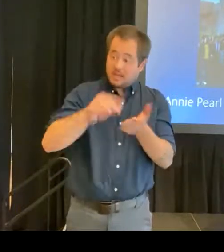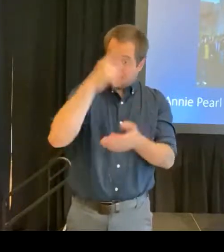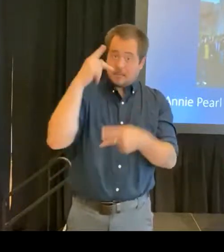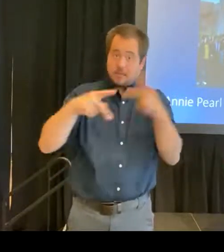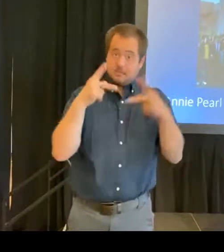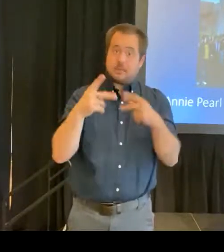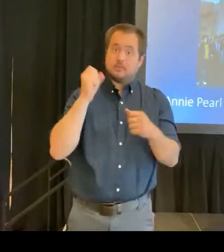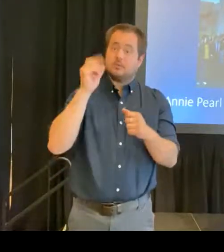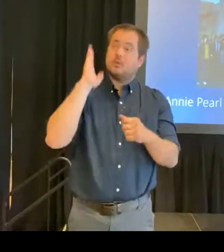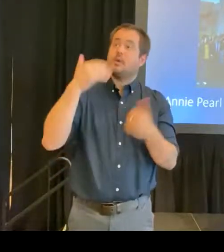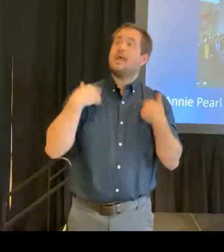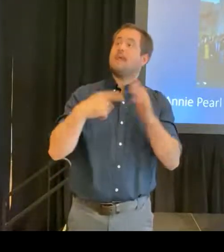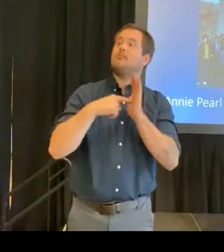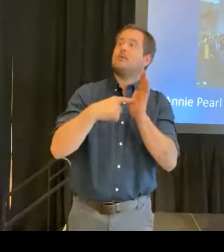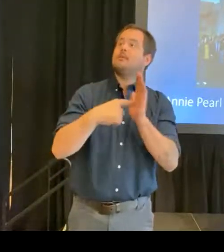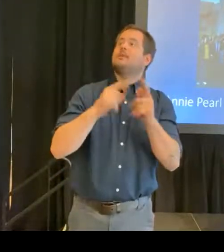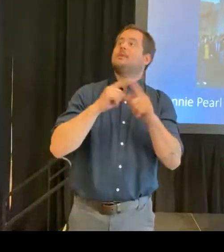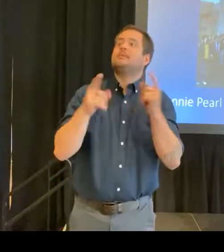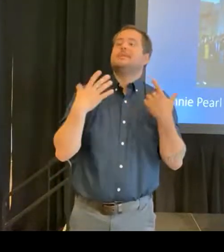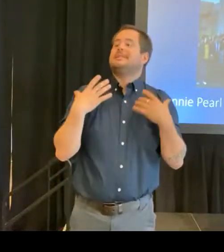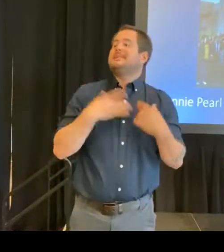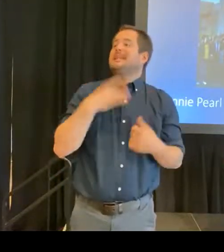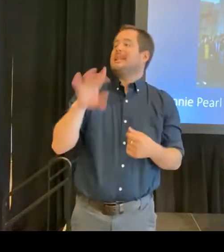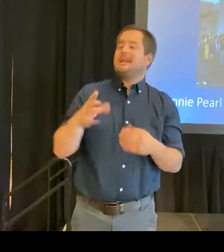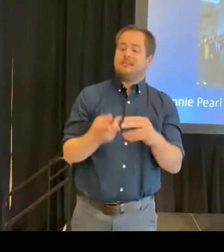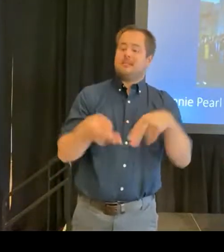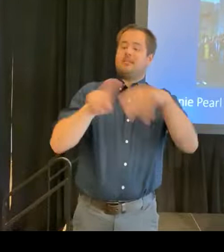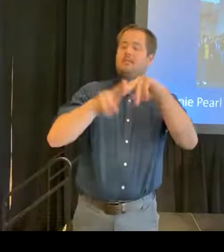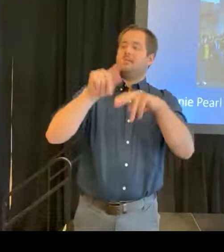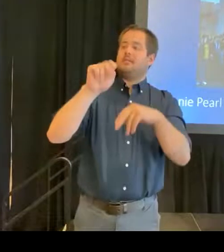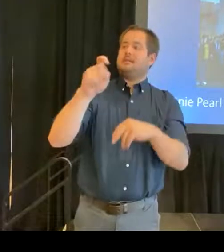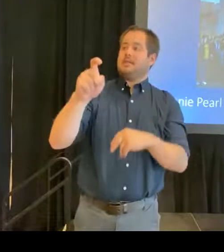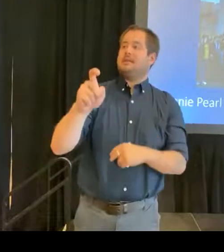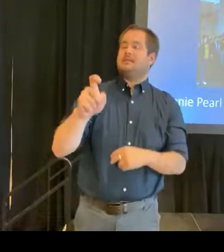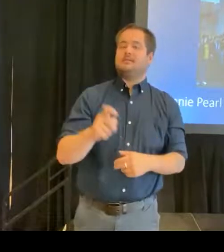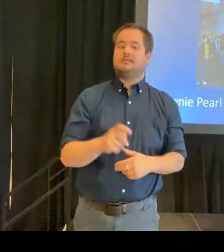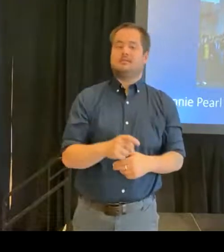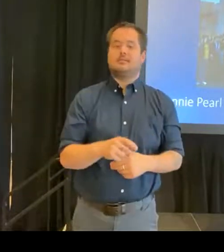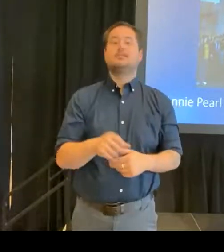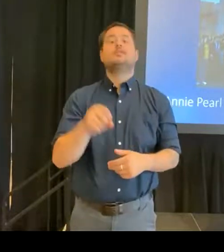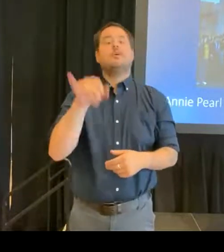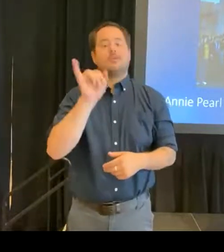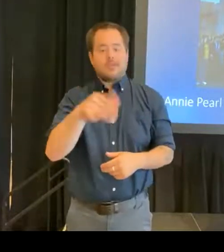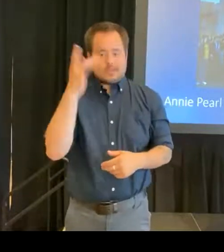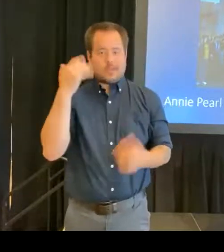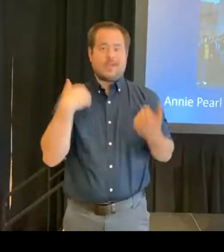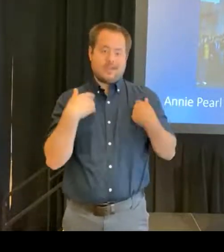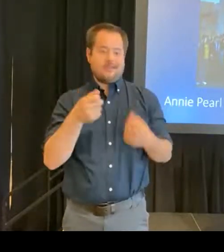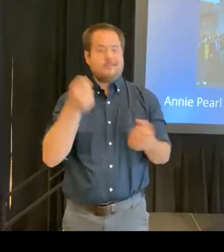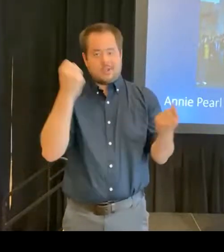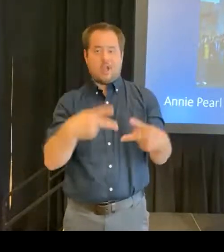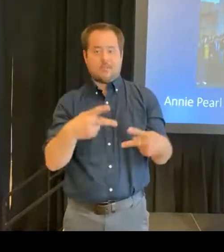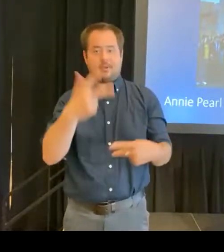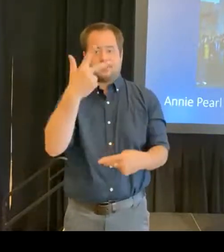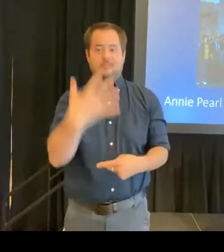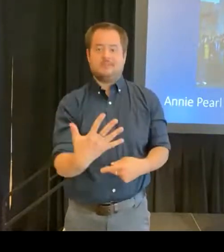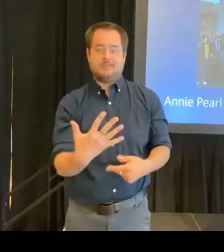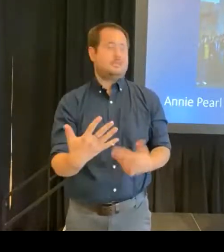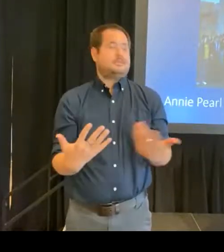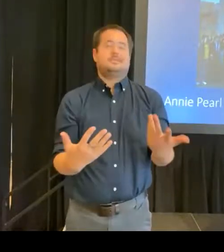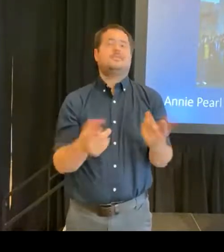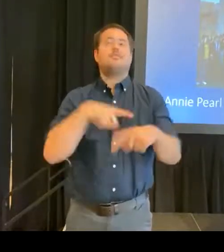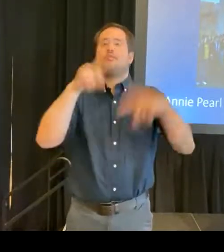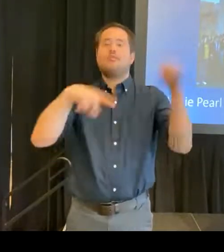want to build their numbers up for tax purposes, right? So they fought over that, and that was the compromise. So the 3/5 compromise is some arbitrary